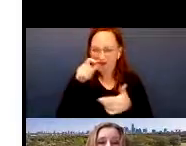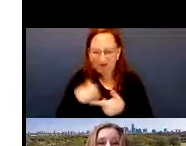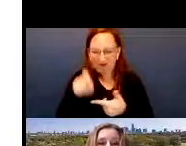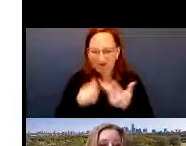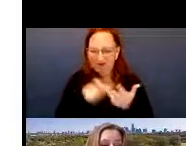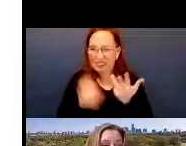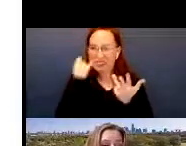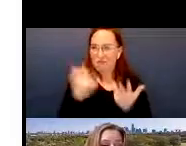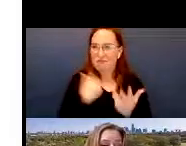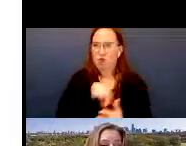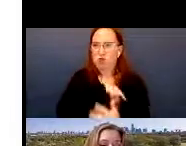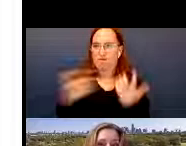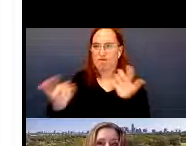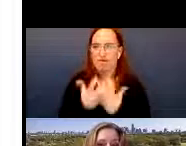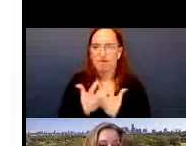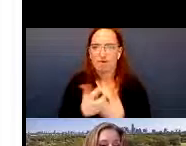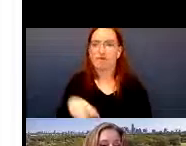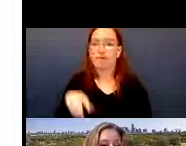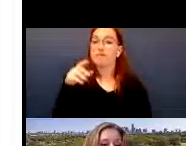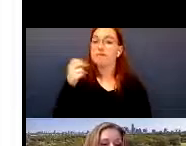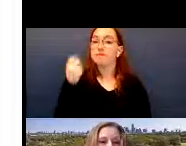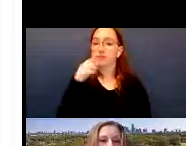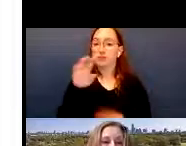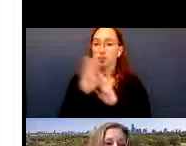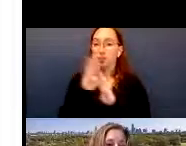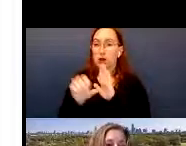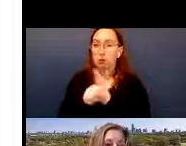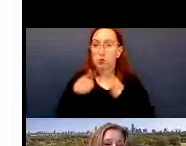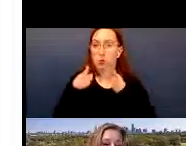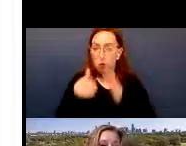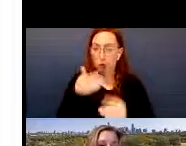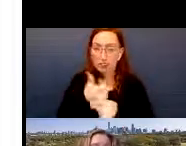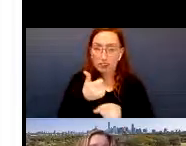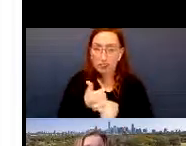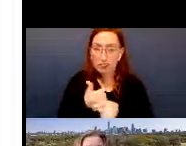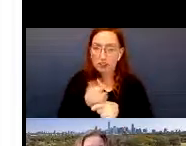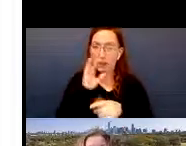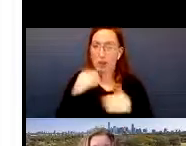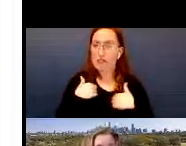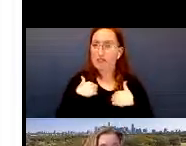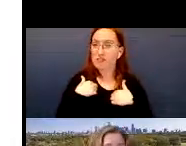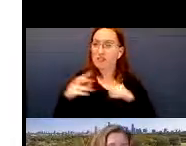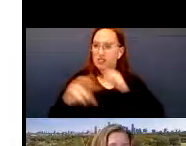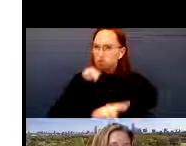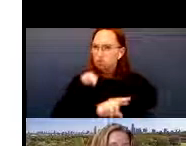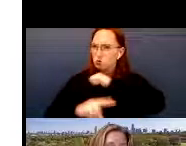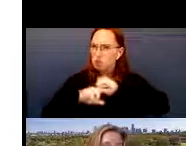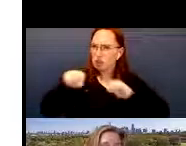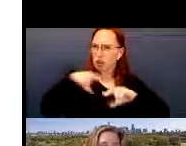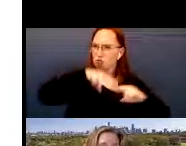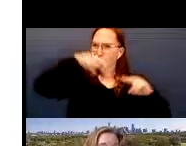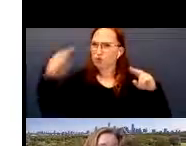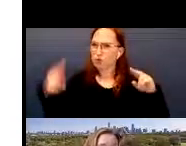For Barton Springs Road, in the Stitch concept, in addition to the land bridge, we show raised crosswalks at